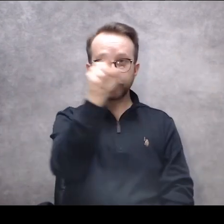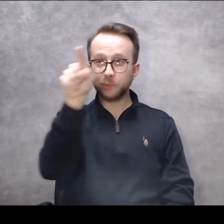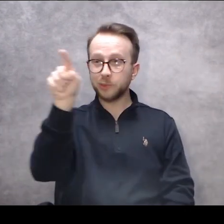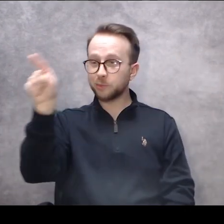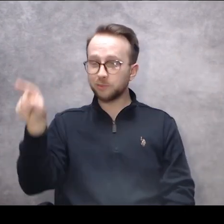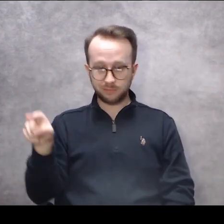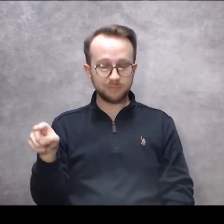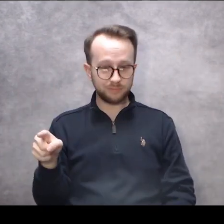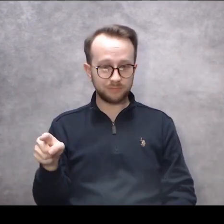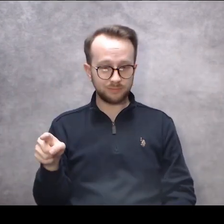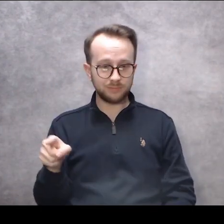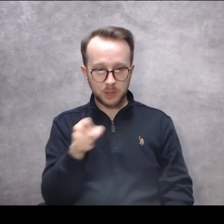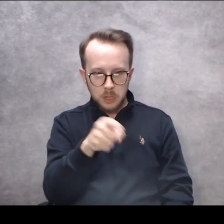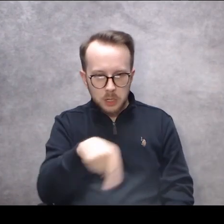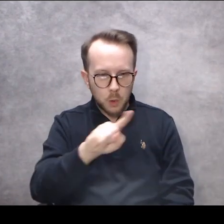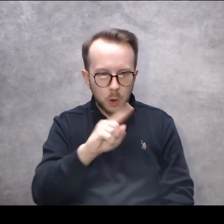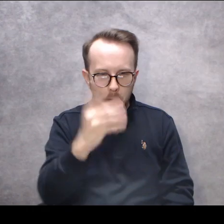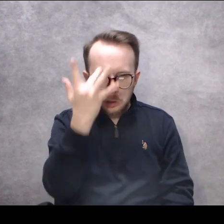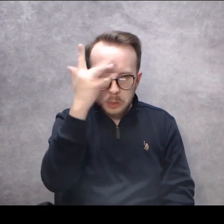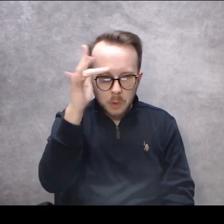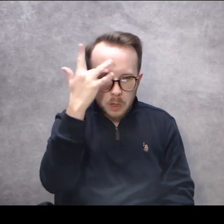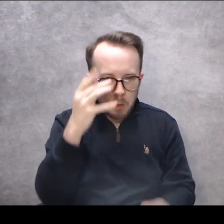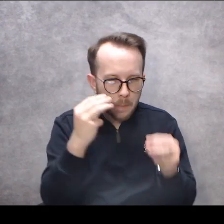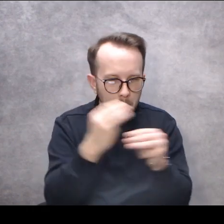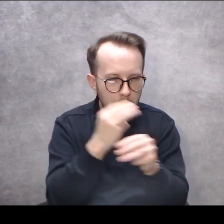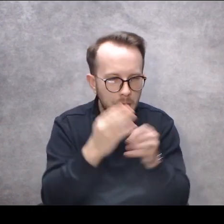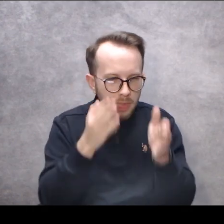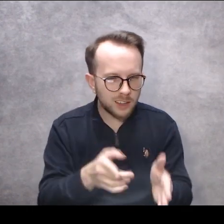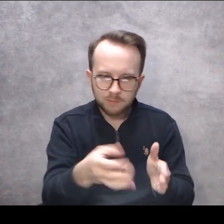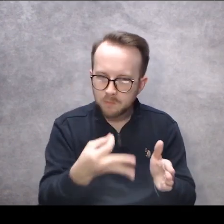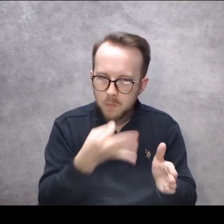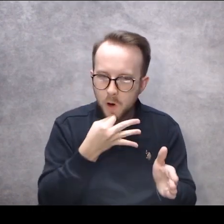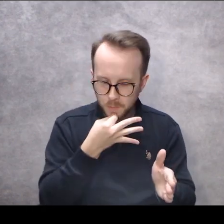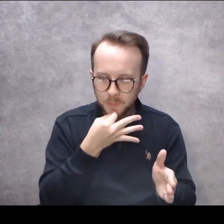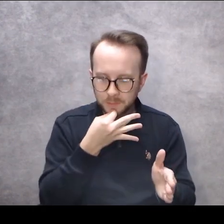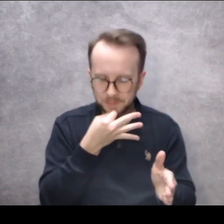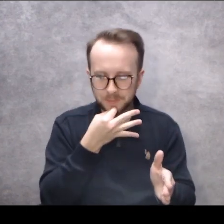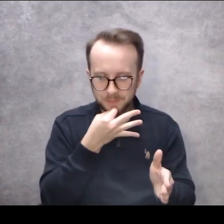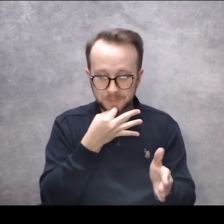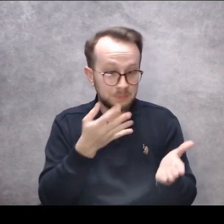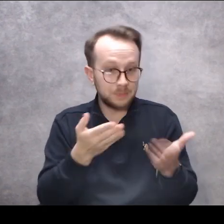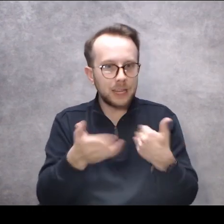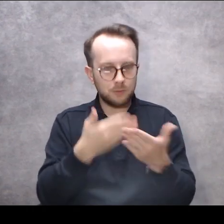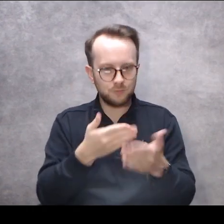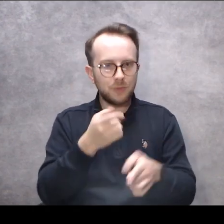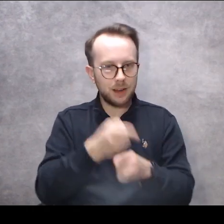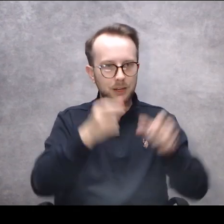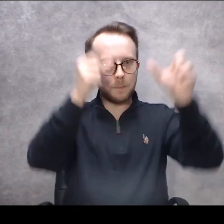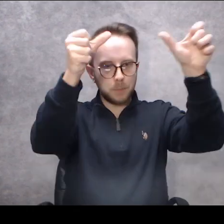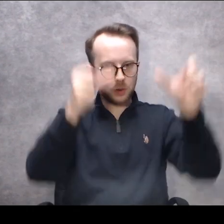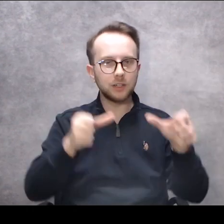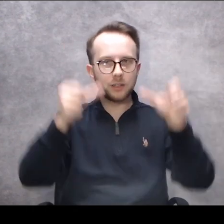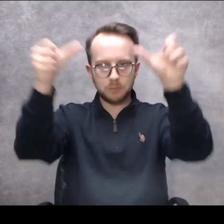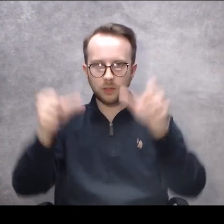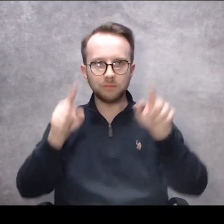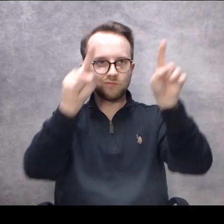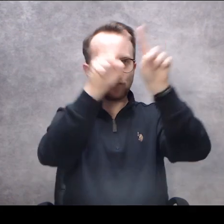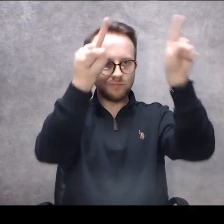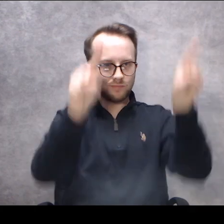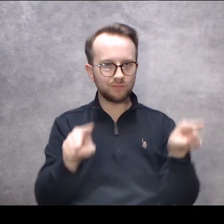smart mathematicians, you guys are so good at this. So even our posters are